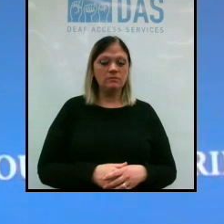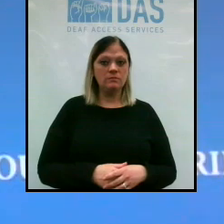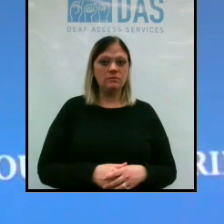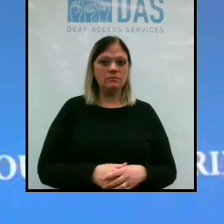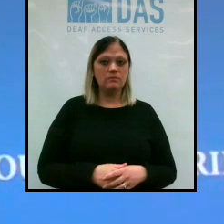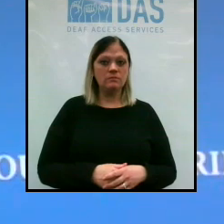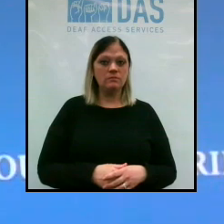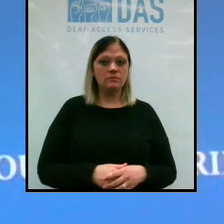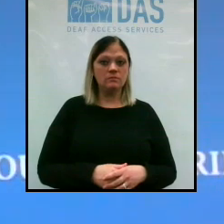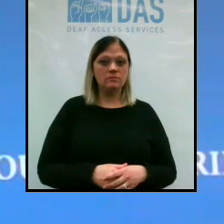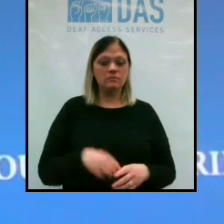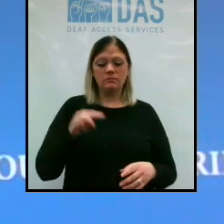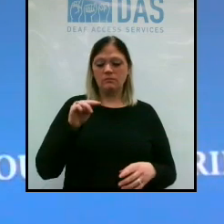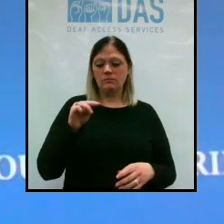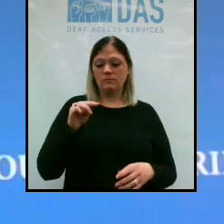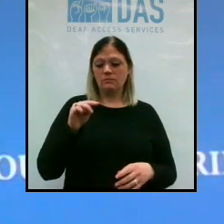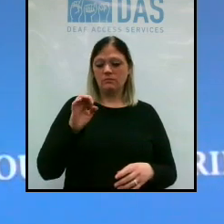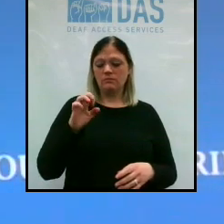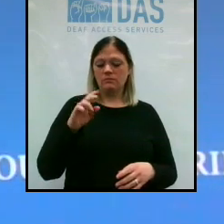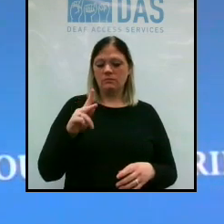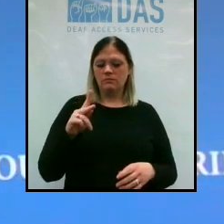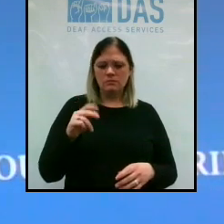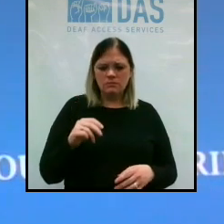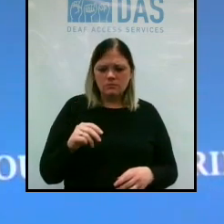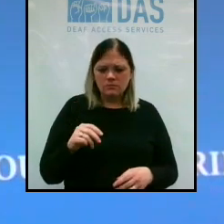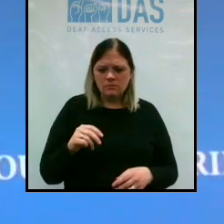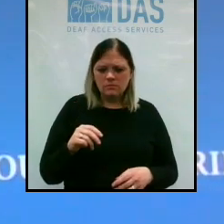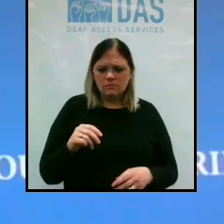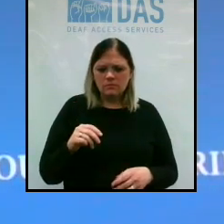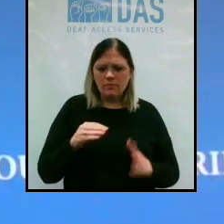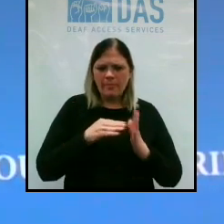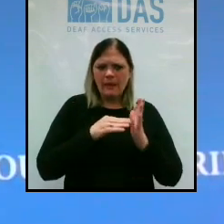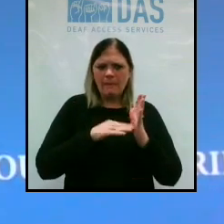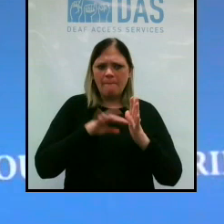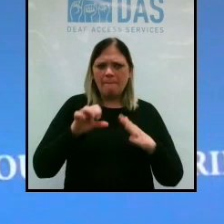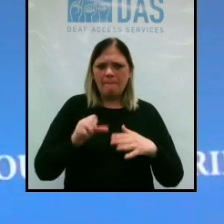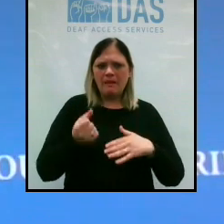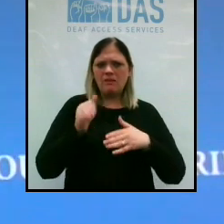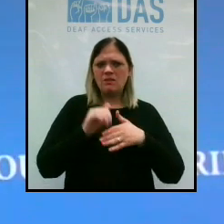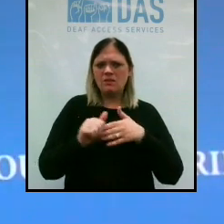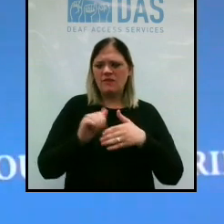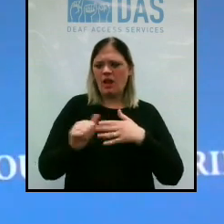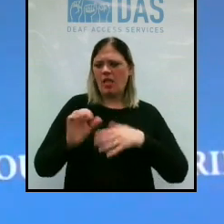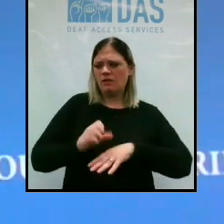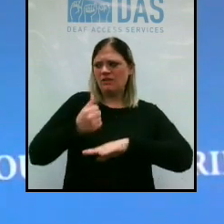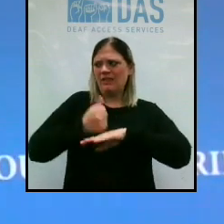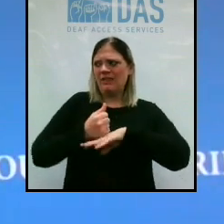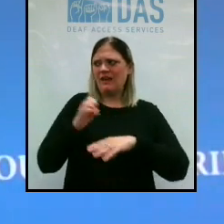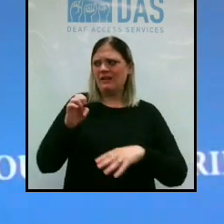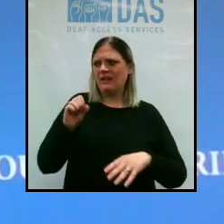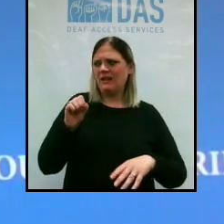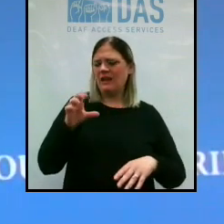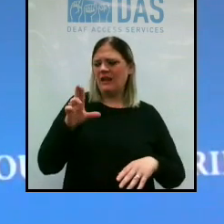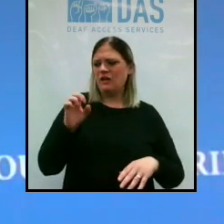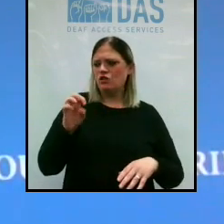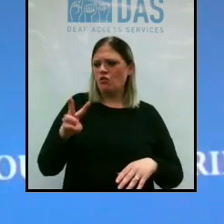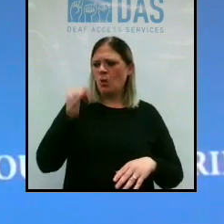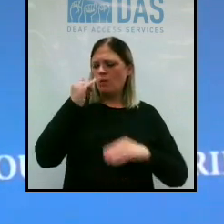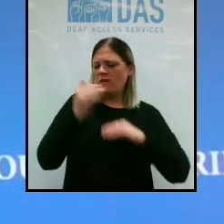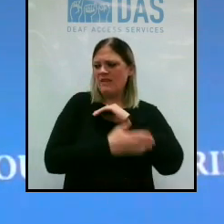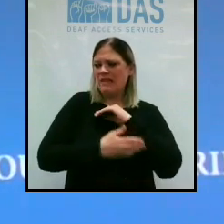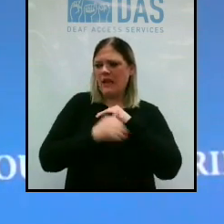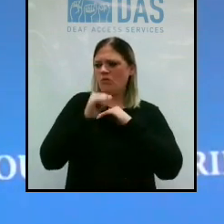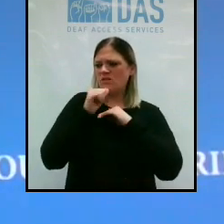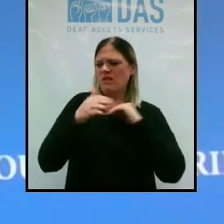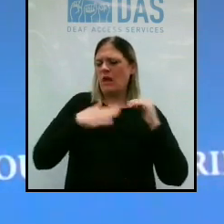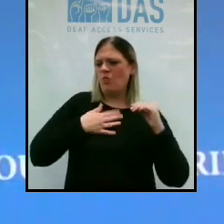Mark, why should these folks have millions of dollars locked up in escrow if the county is not willing to come up with some kind of solution? Is